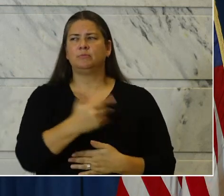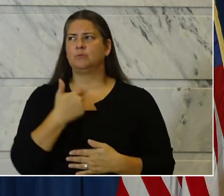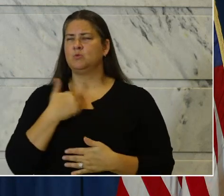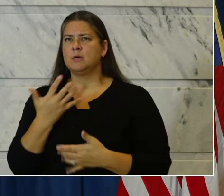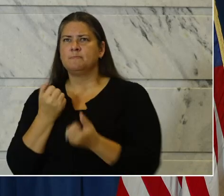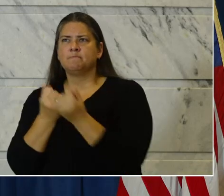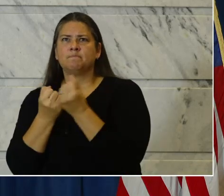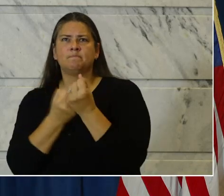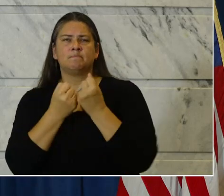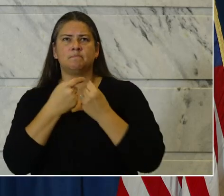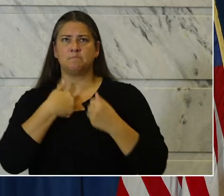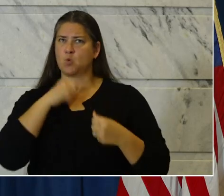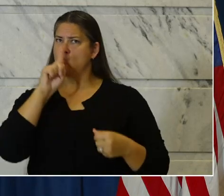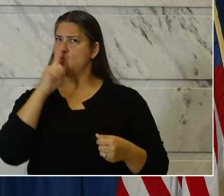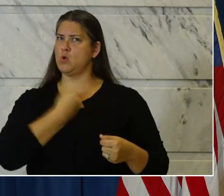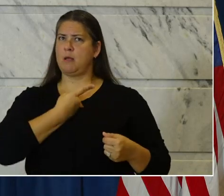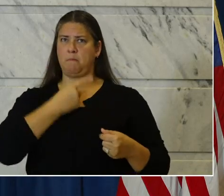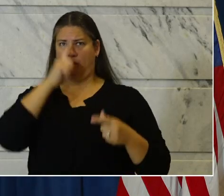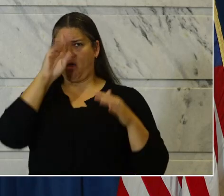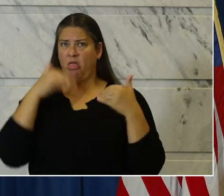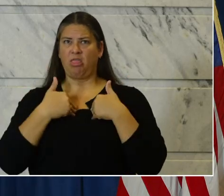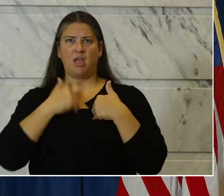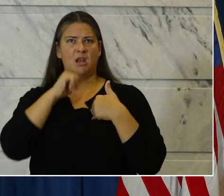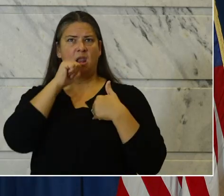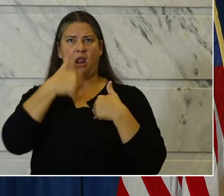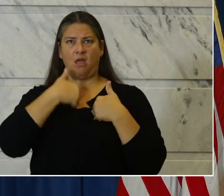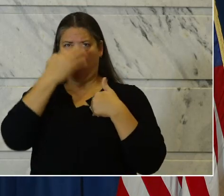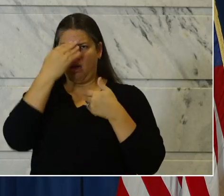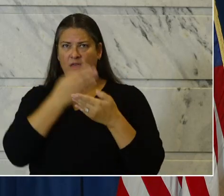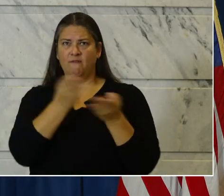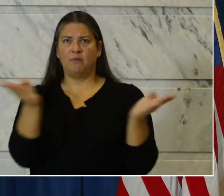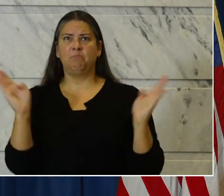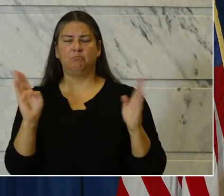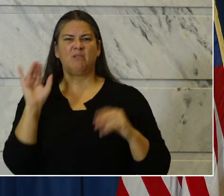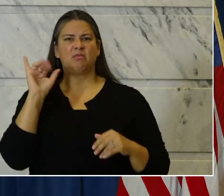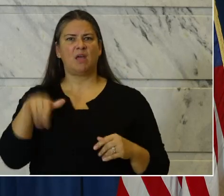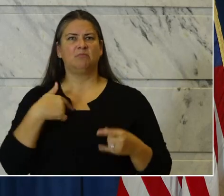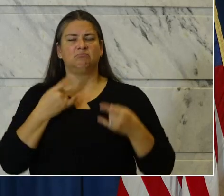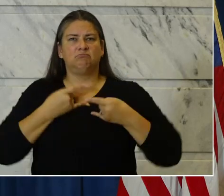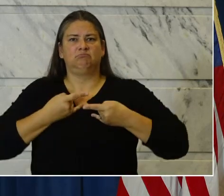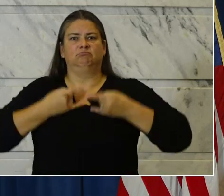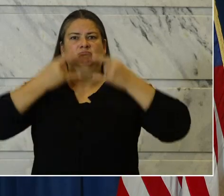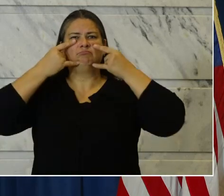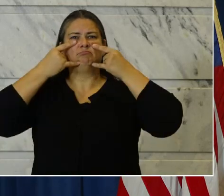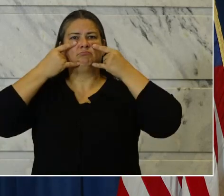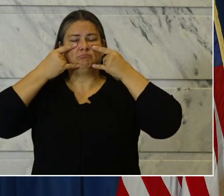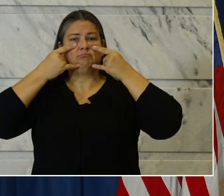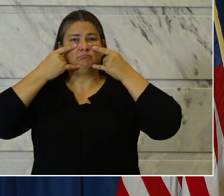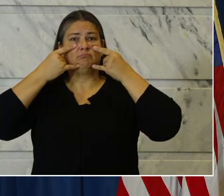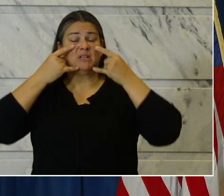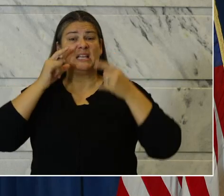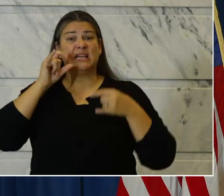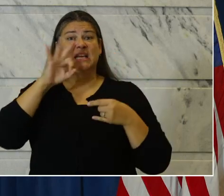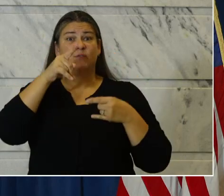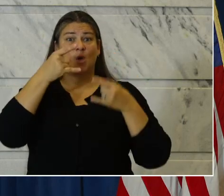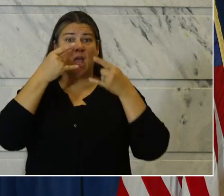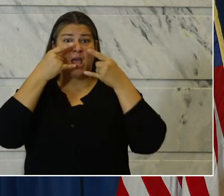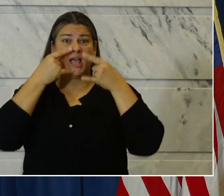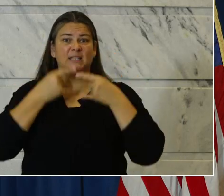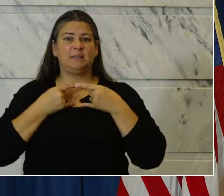knowing wearing this mask protects my neighbor. If you're one that's done it just some of the time, now we